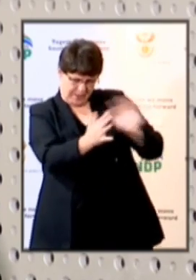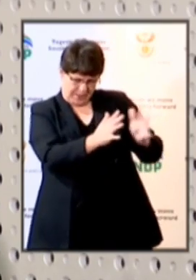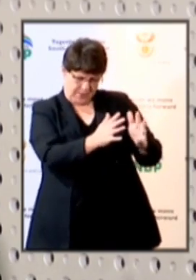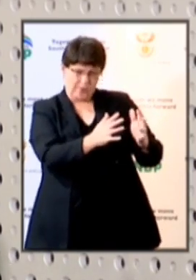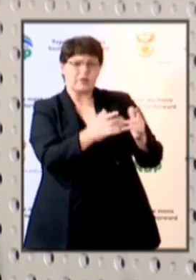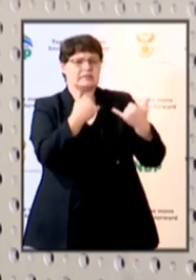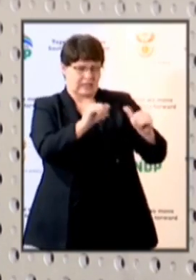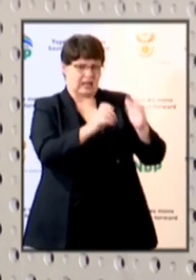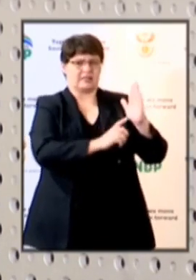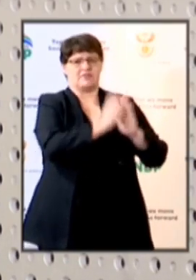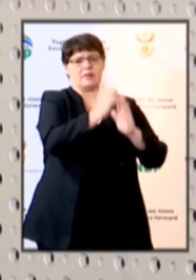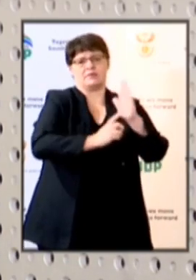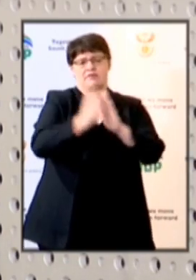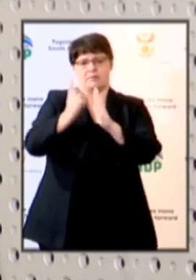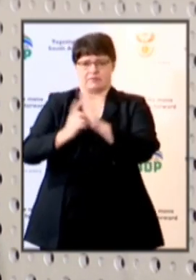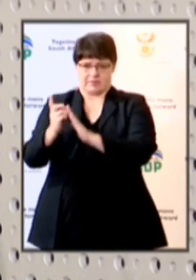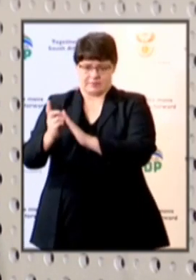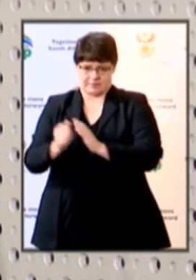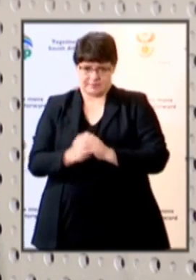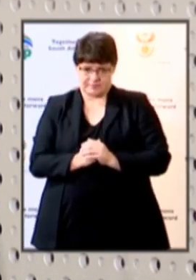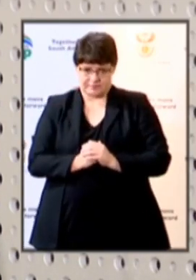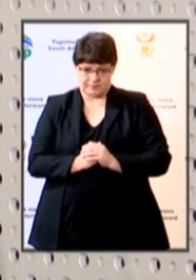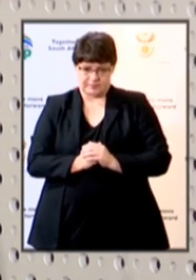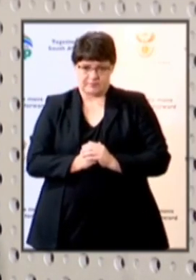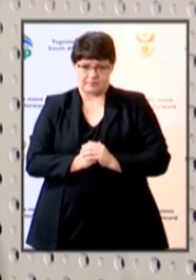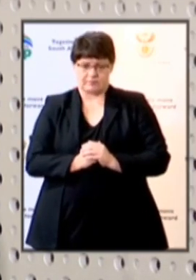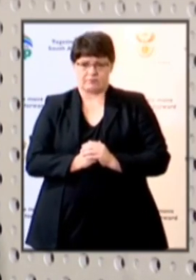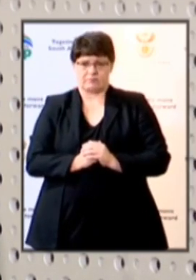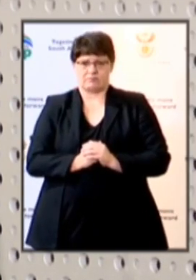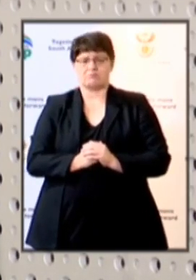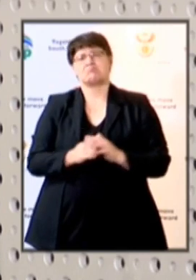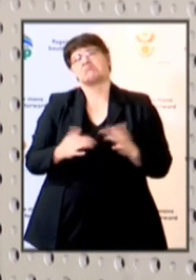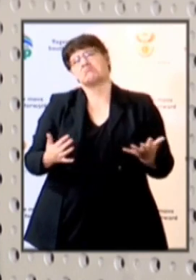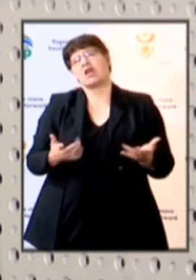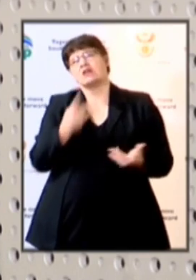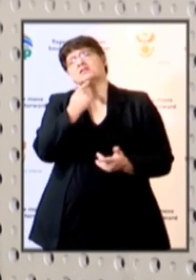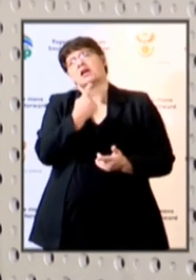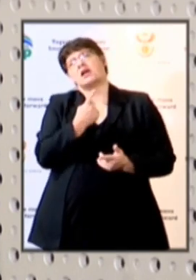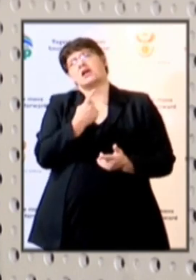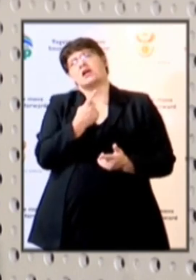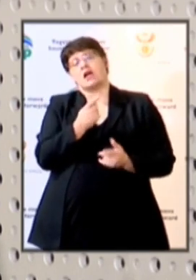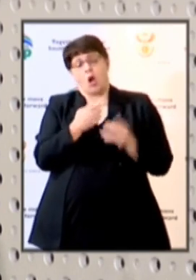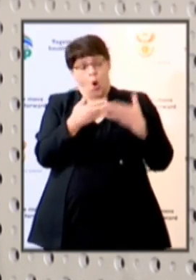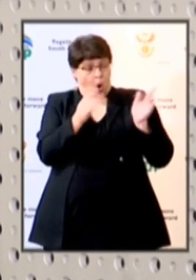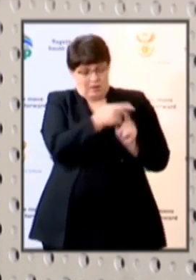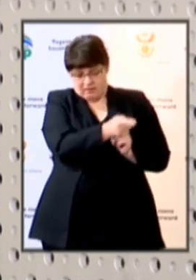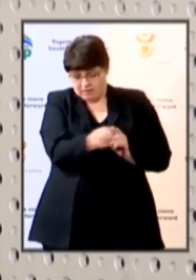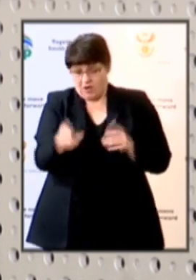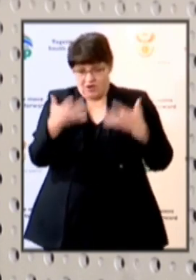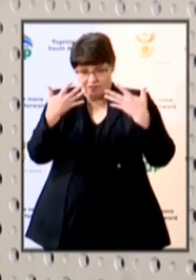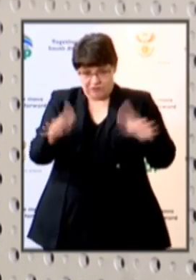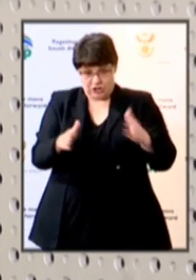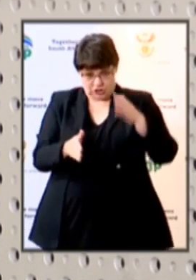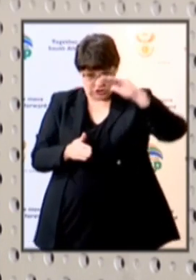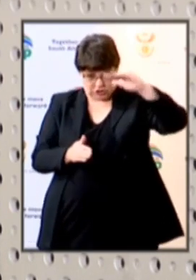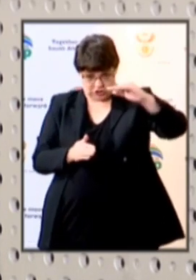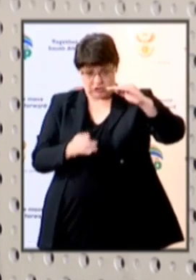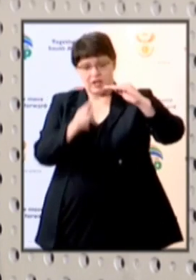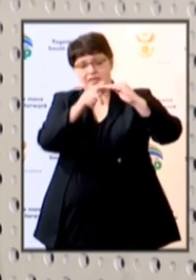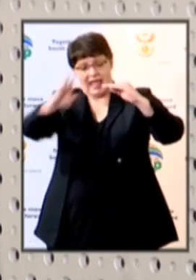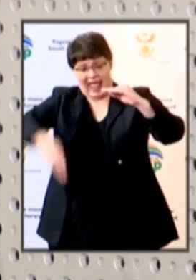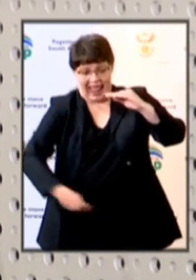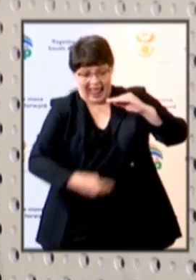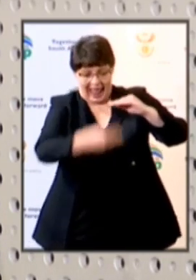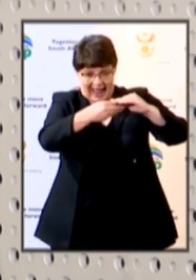Now, if we look at the economy as a whole, if we add these roughly 1.5 million persons to those who are already working at